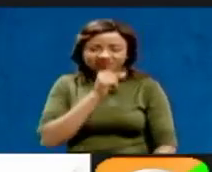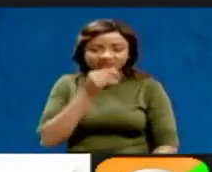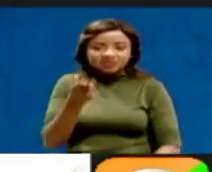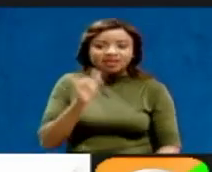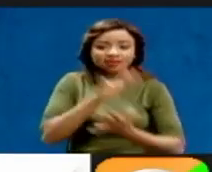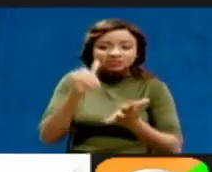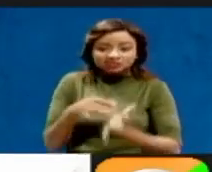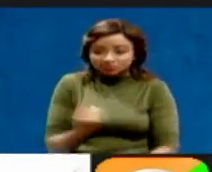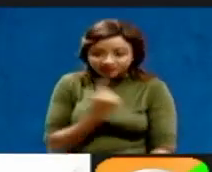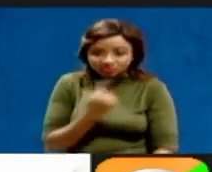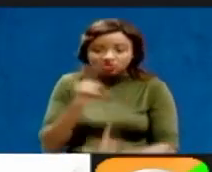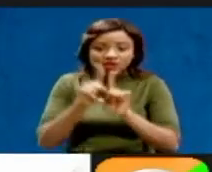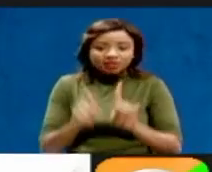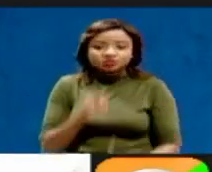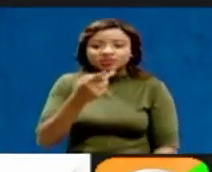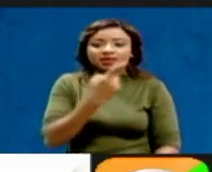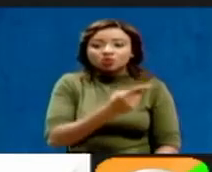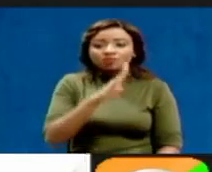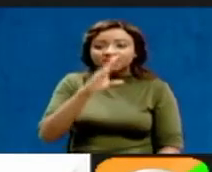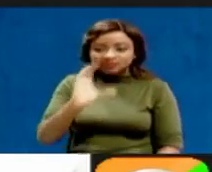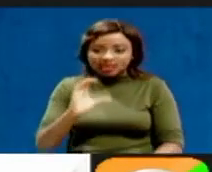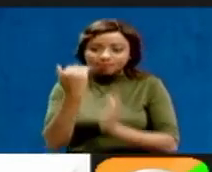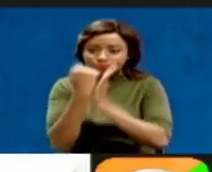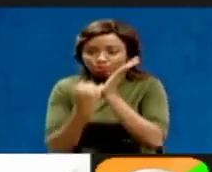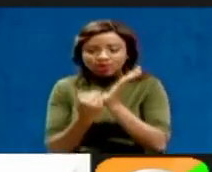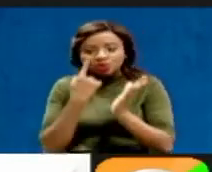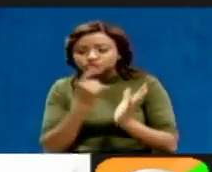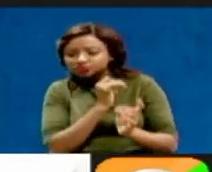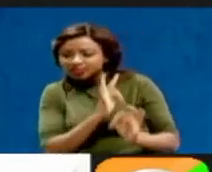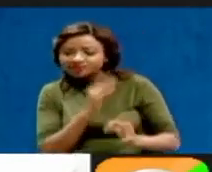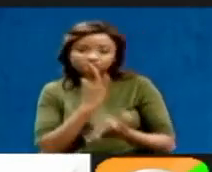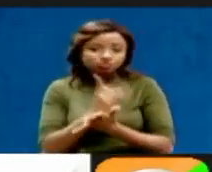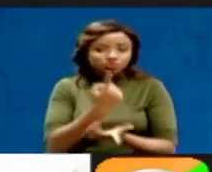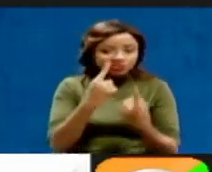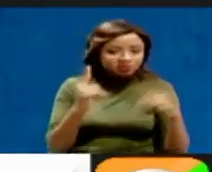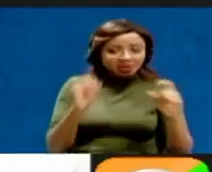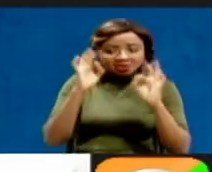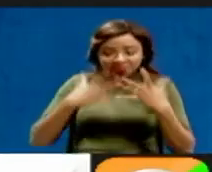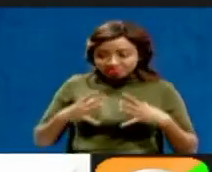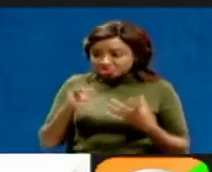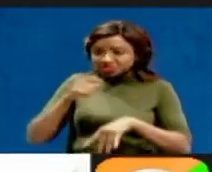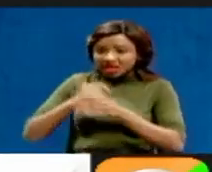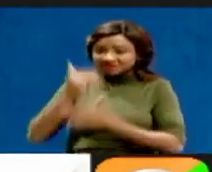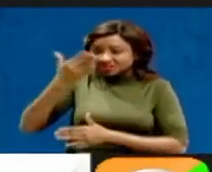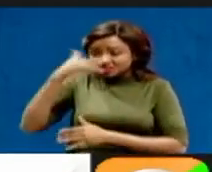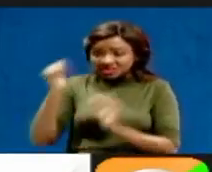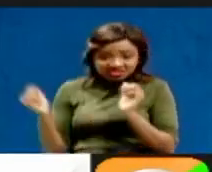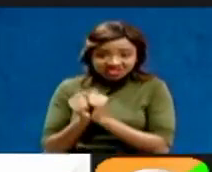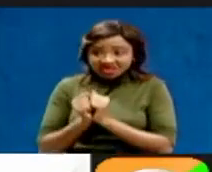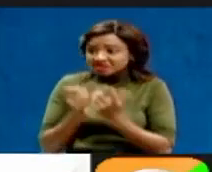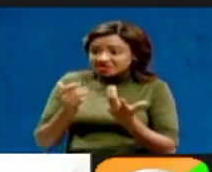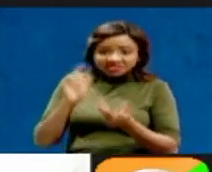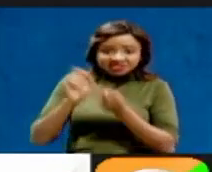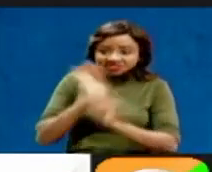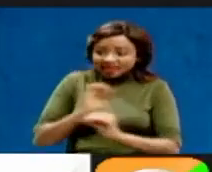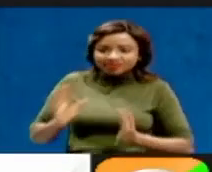isolation centers and in our home-based care program to see whether it makes sense to release people at 10 days without testing,